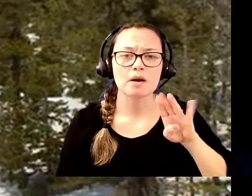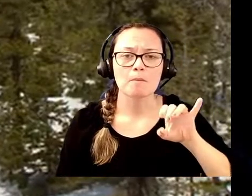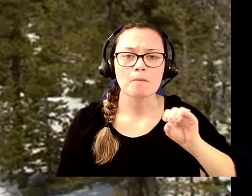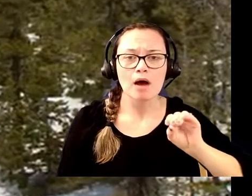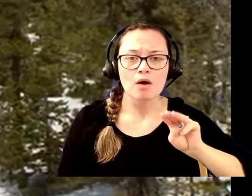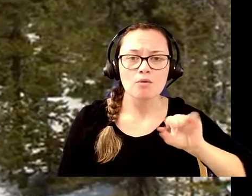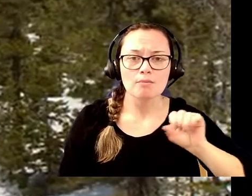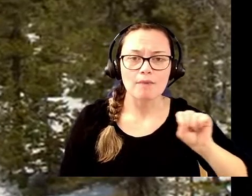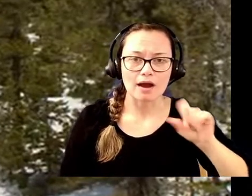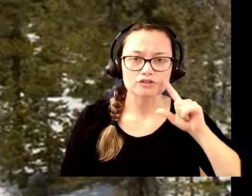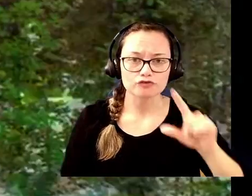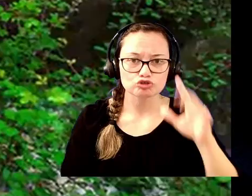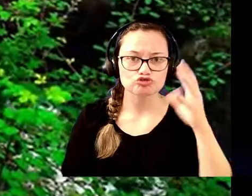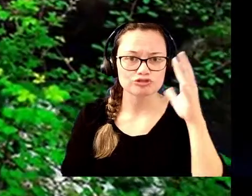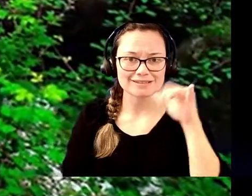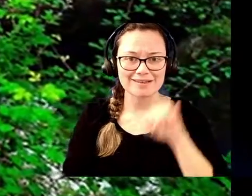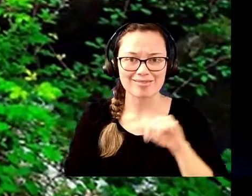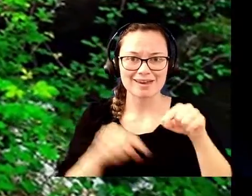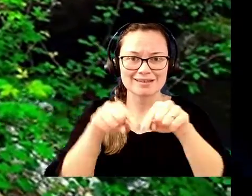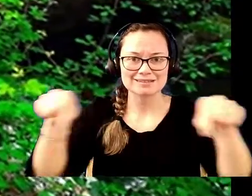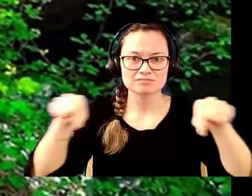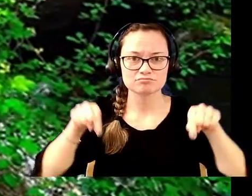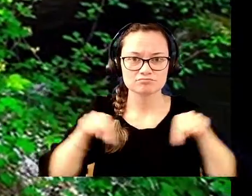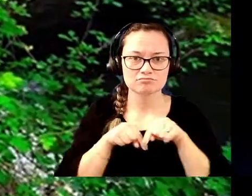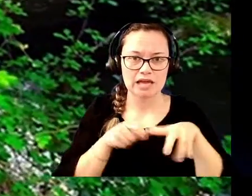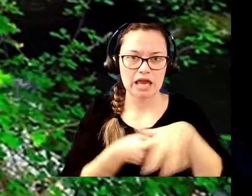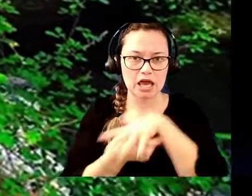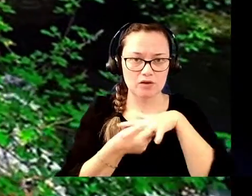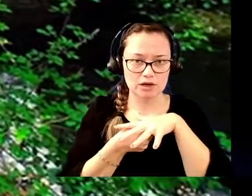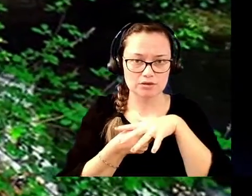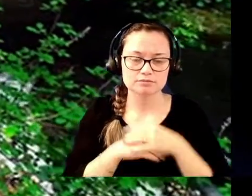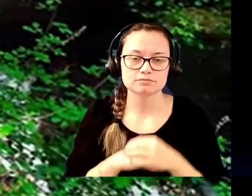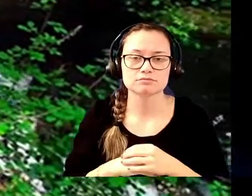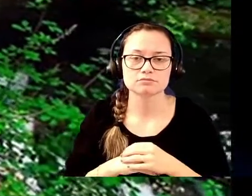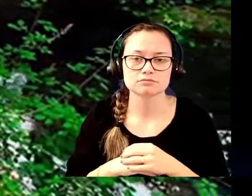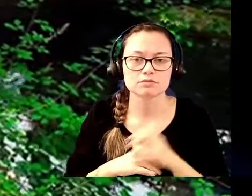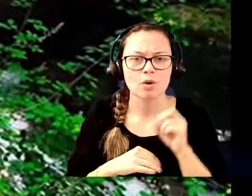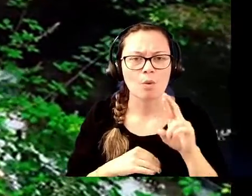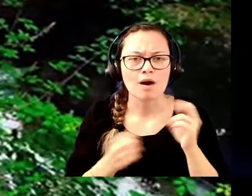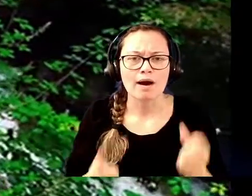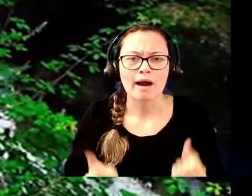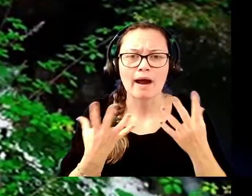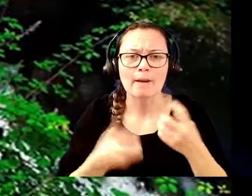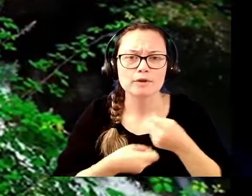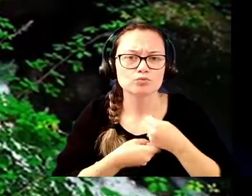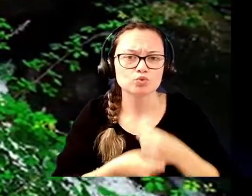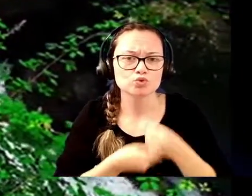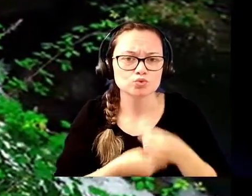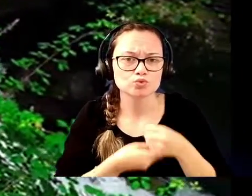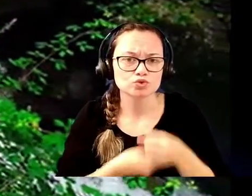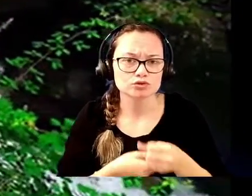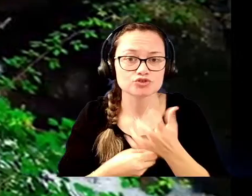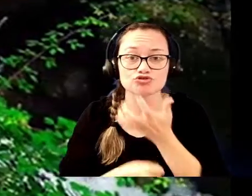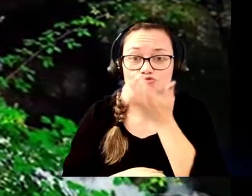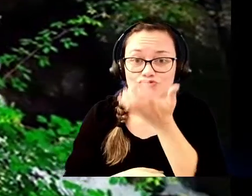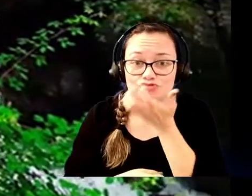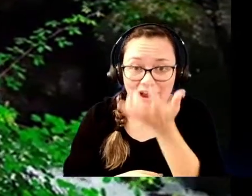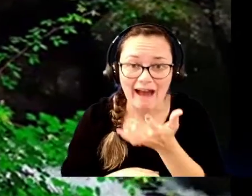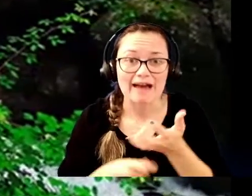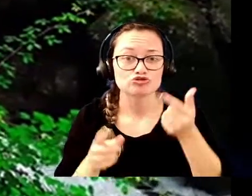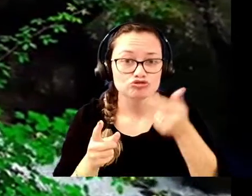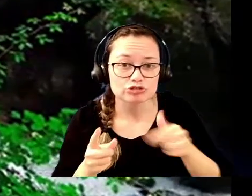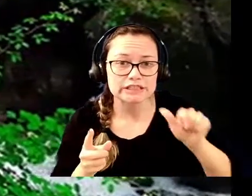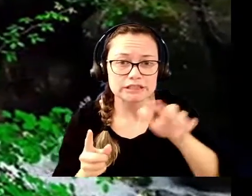this acre? Okay. Or we could put it in terms of, what is the amount of producers in 1 cubic